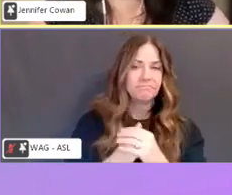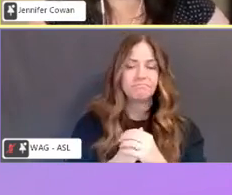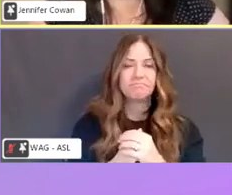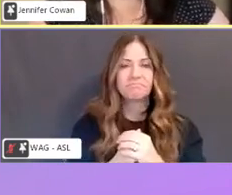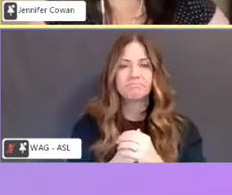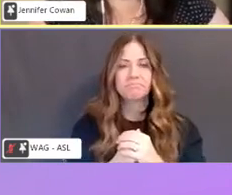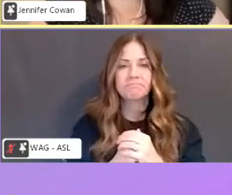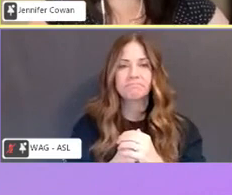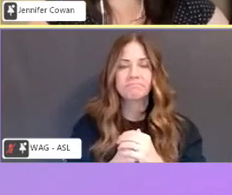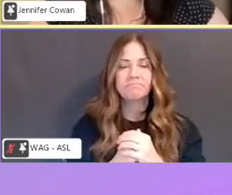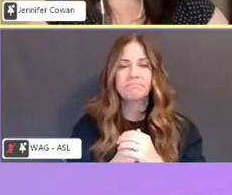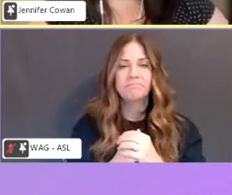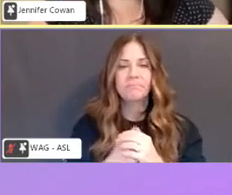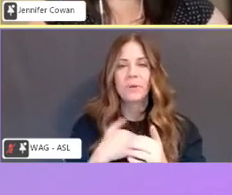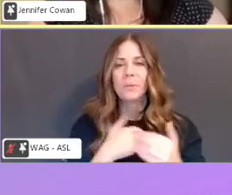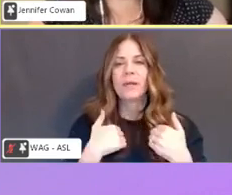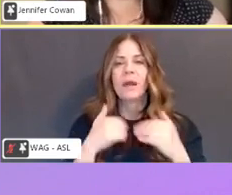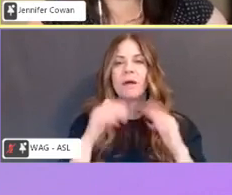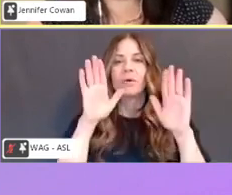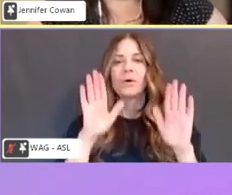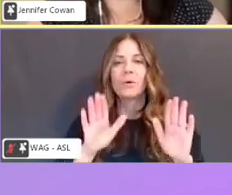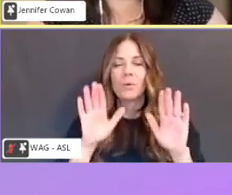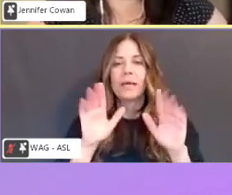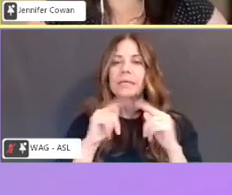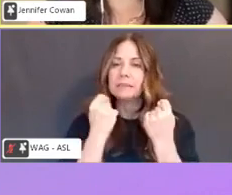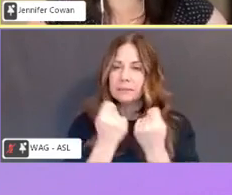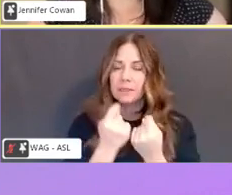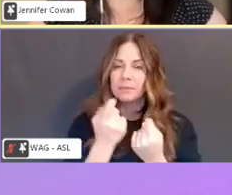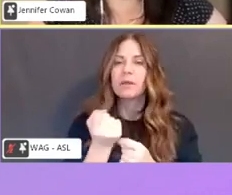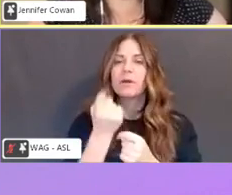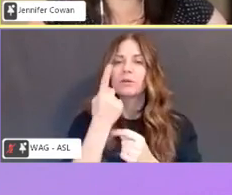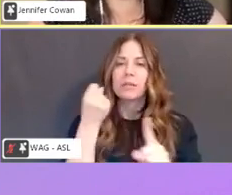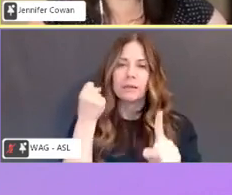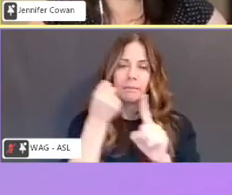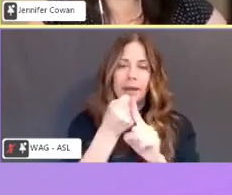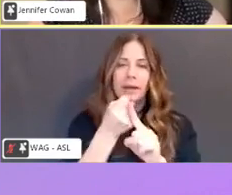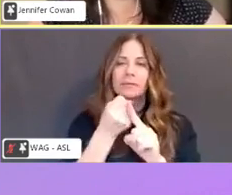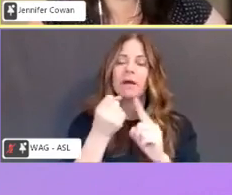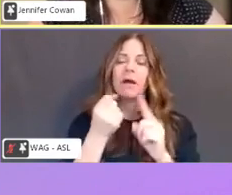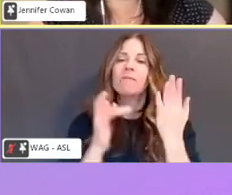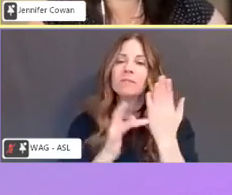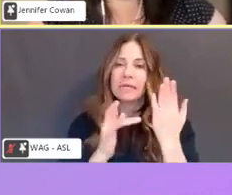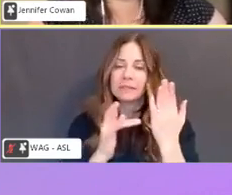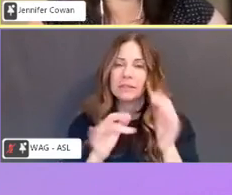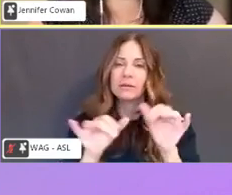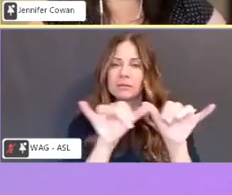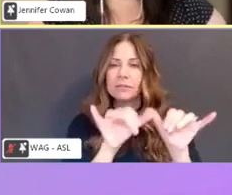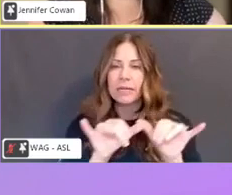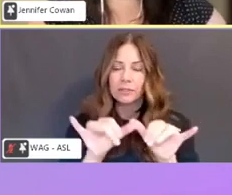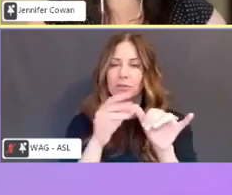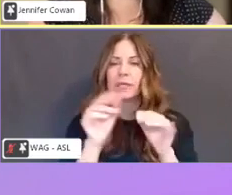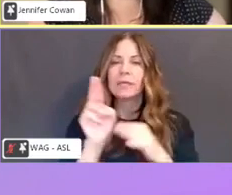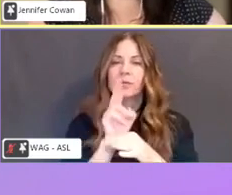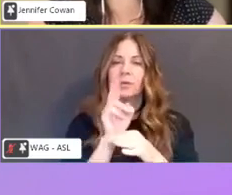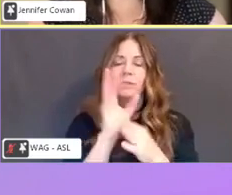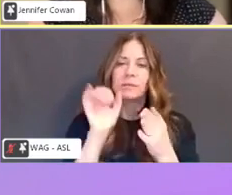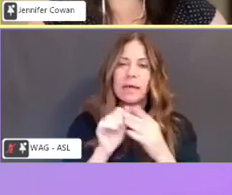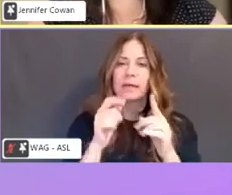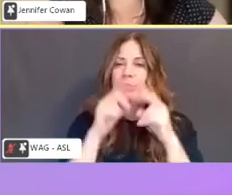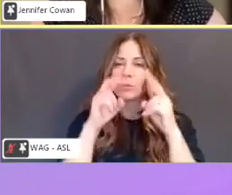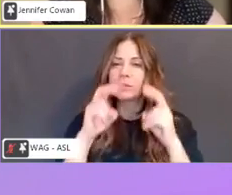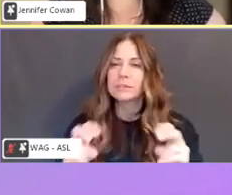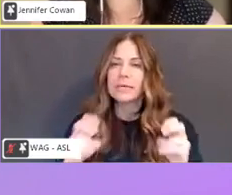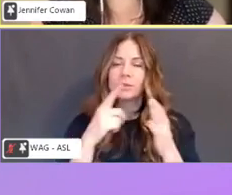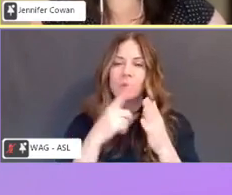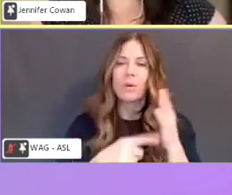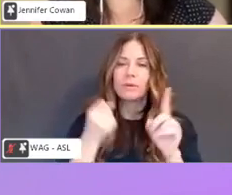We have a great team that understands the impact of technical standards and uses that to assess sort of